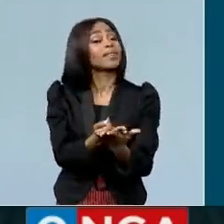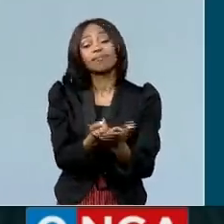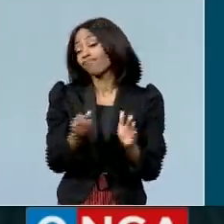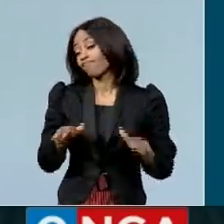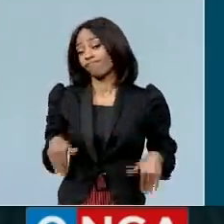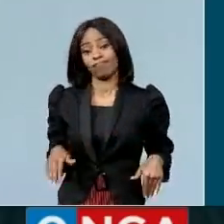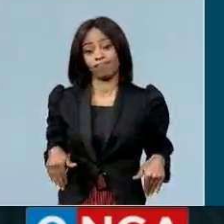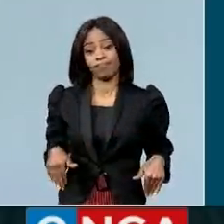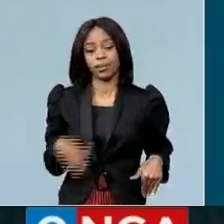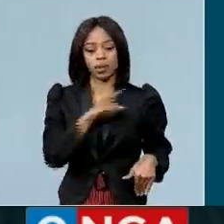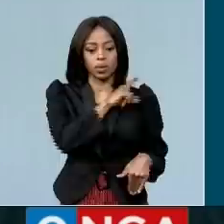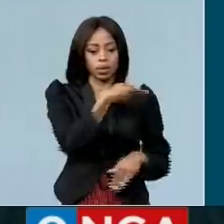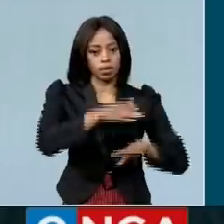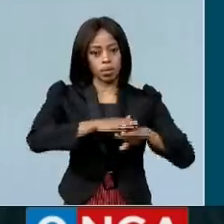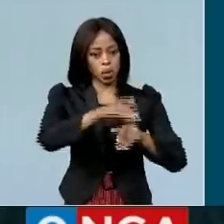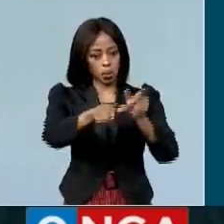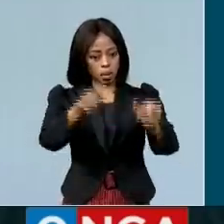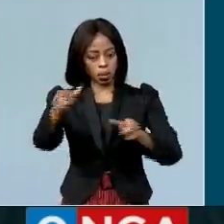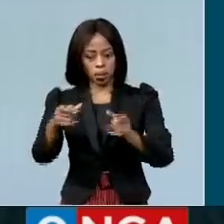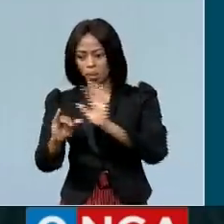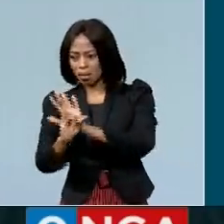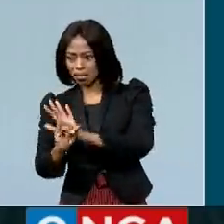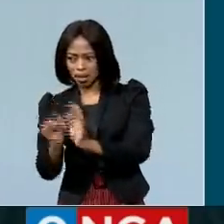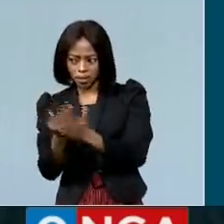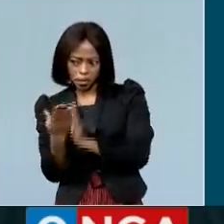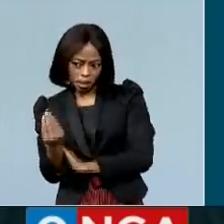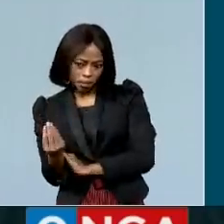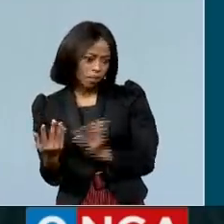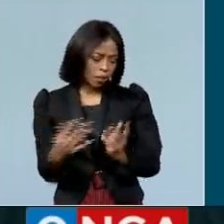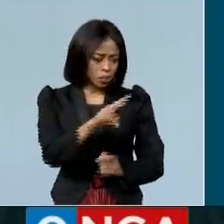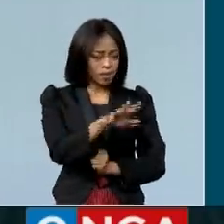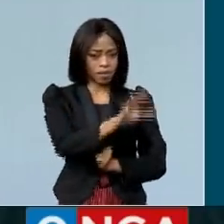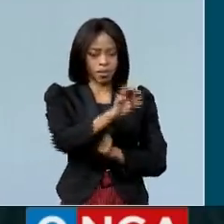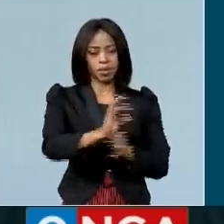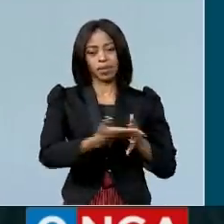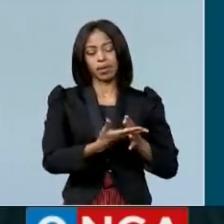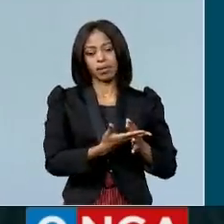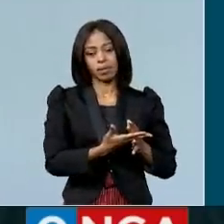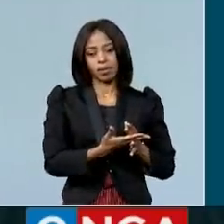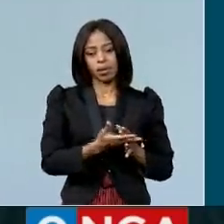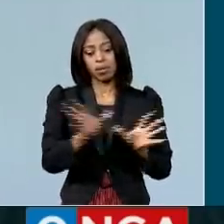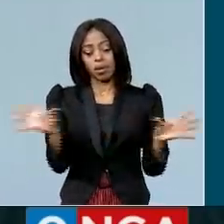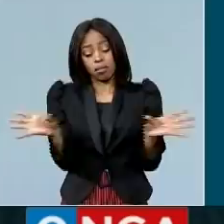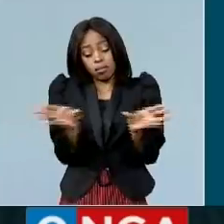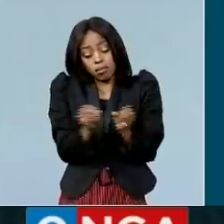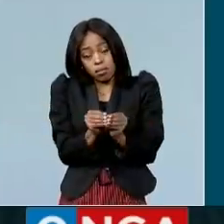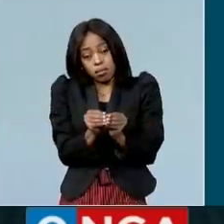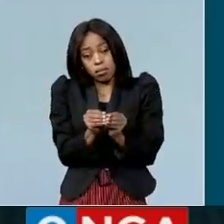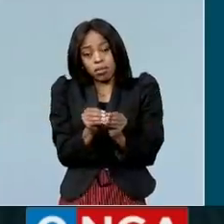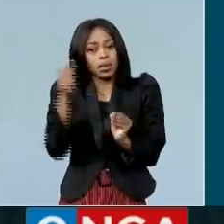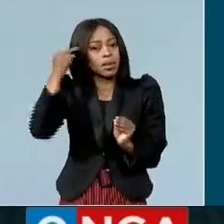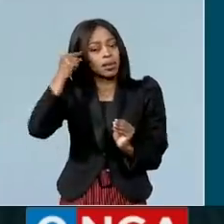subset of basically only those people who are symptomatic. We think that's only 25% of all cases. So altogether, we believe that way